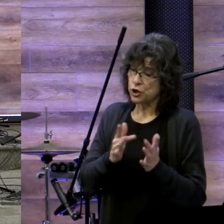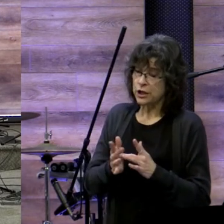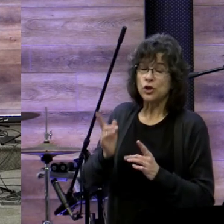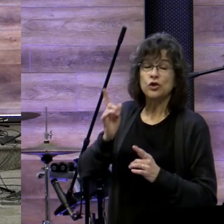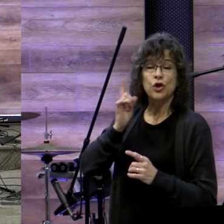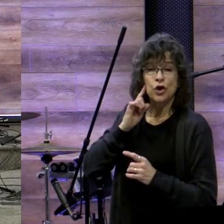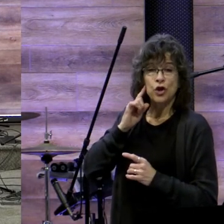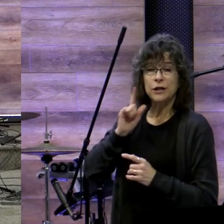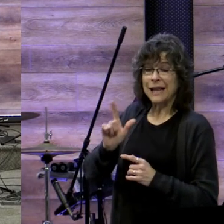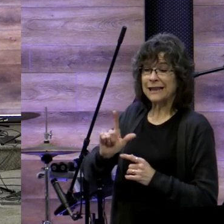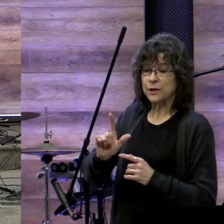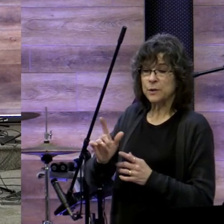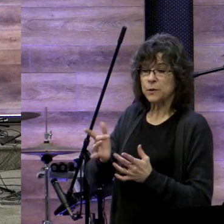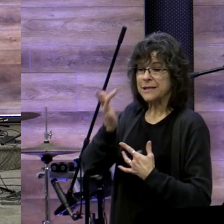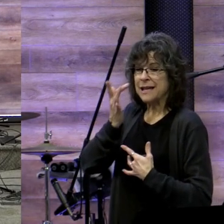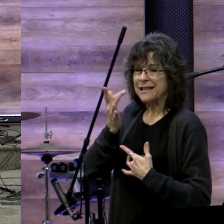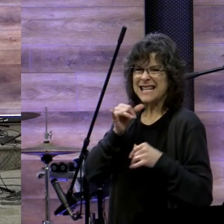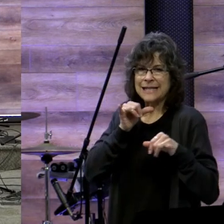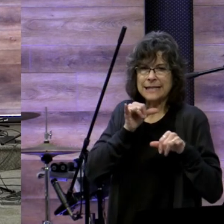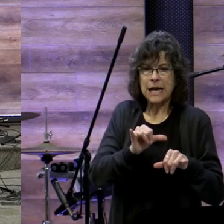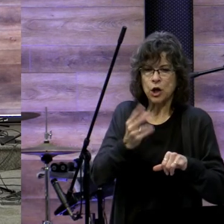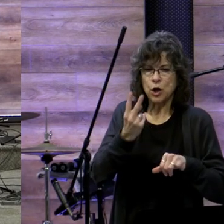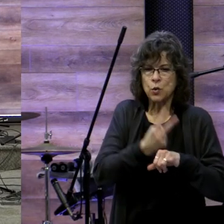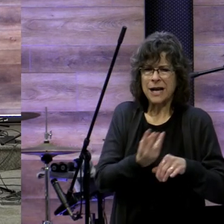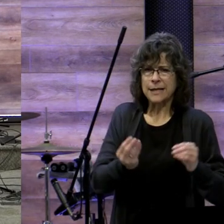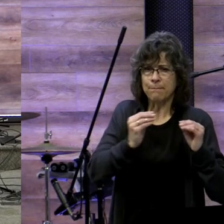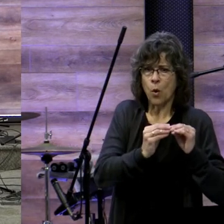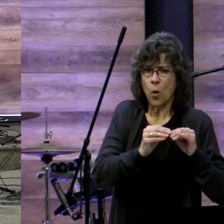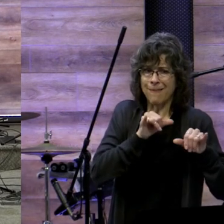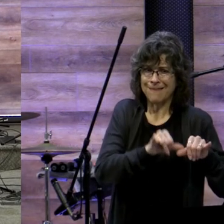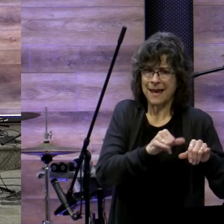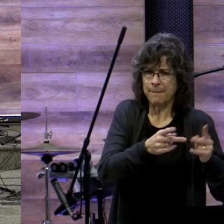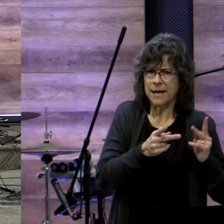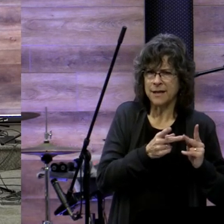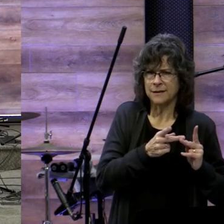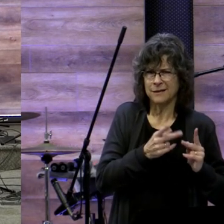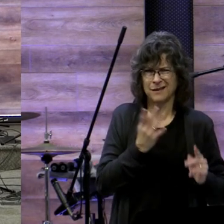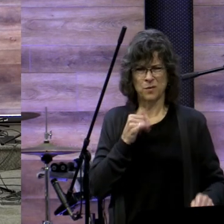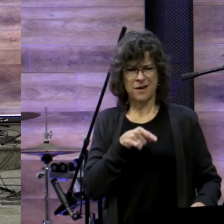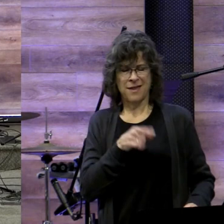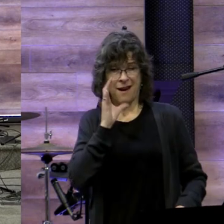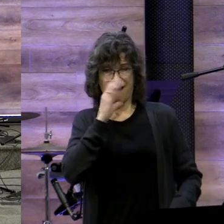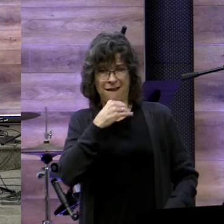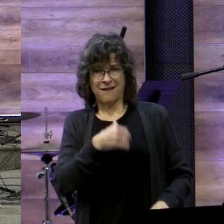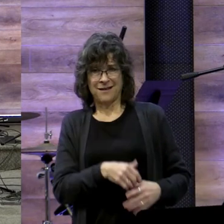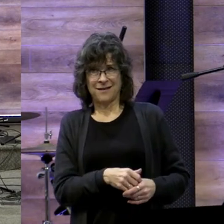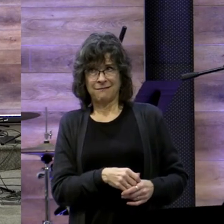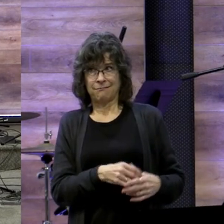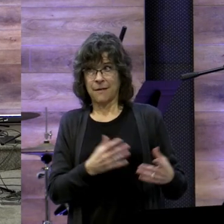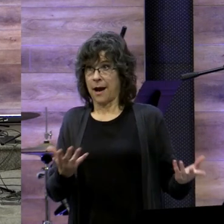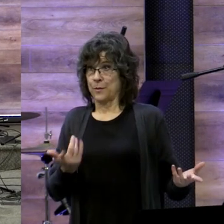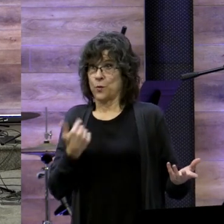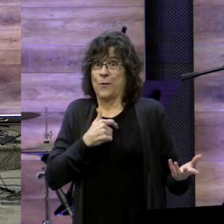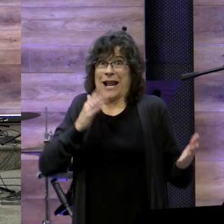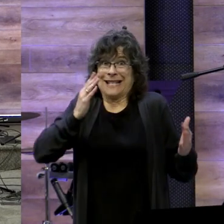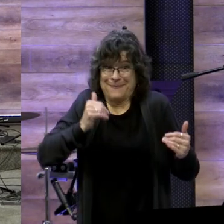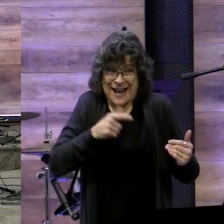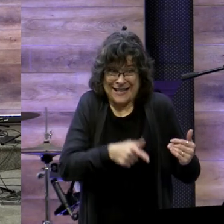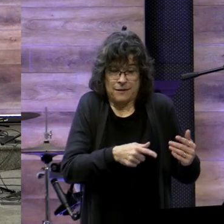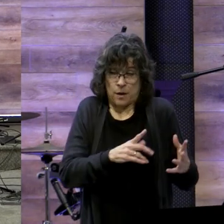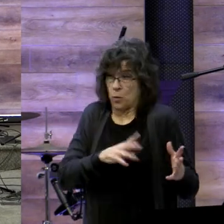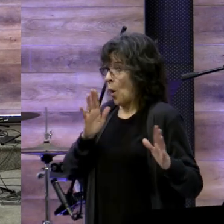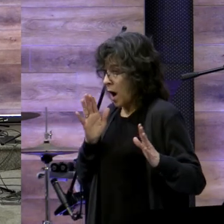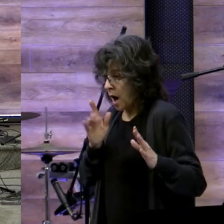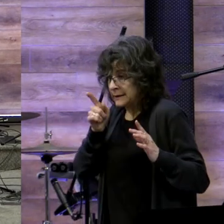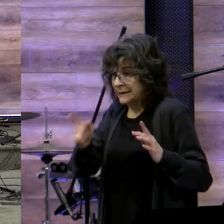he stayed 2 days longer in the place where he was. Now, why is that odd? Because we would expect if Jesus cares